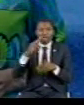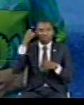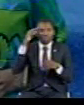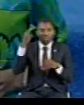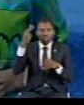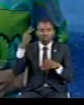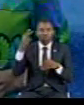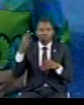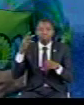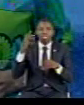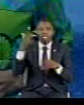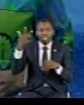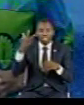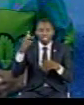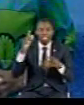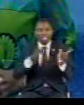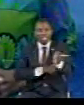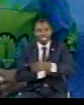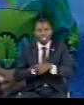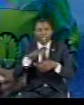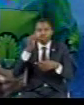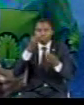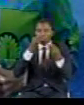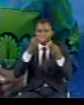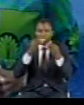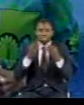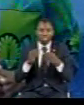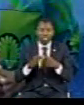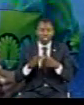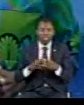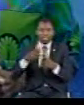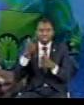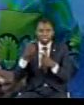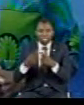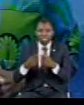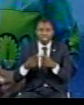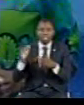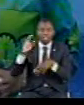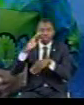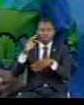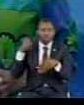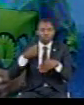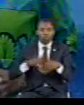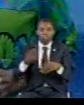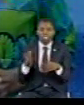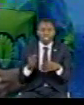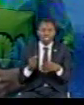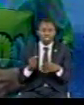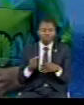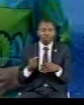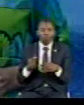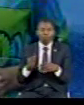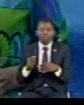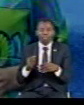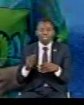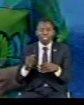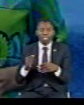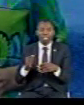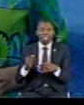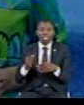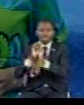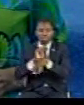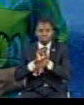house. And we have to employ the service of doctor to help us to begin to, you know, to put,